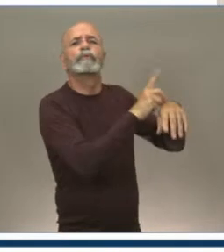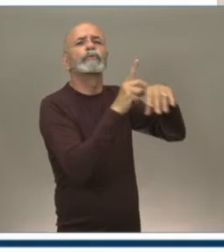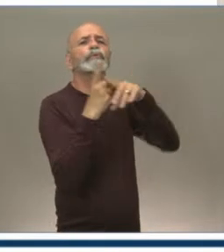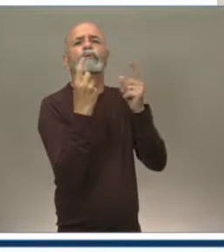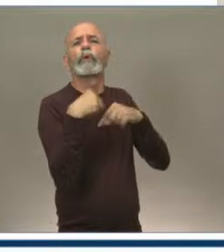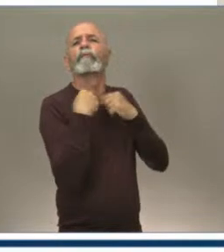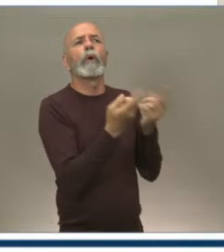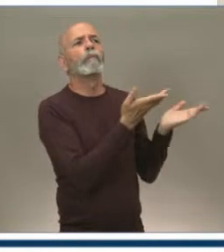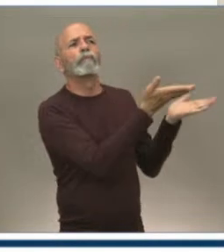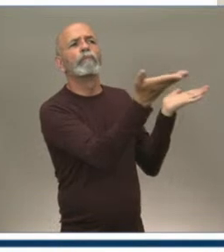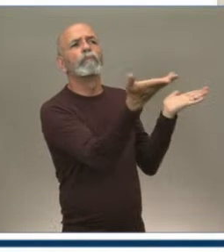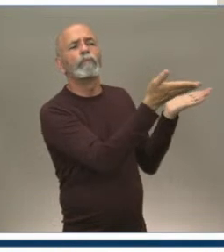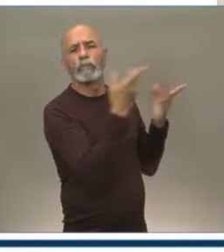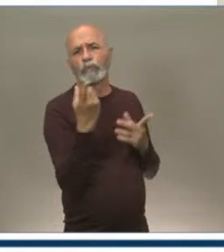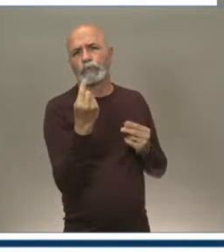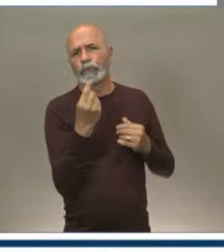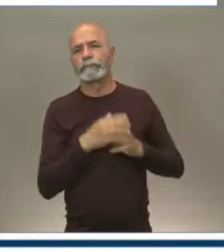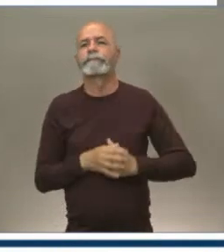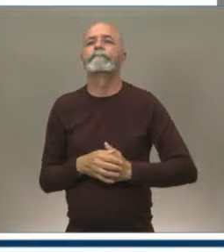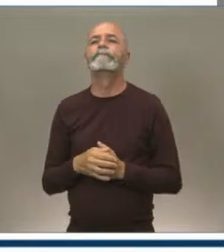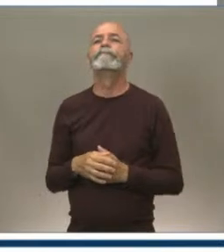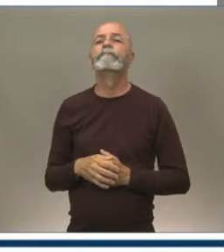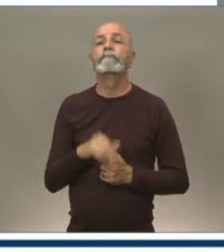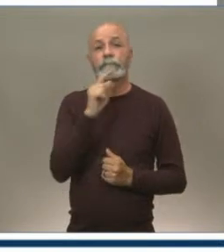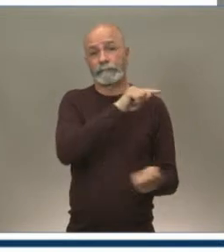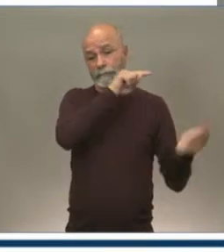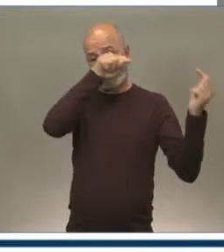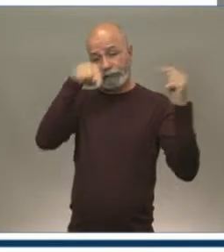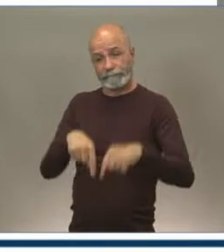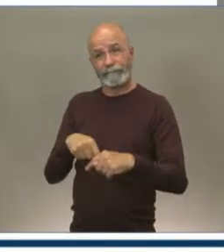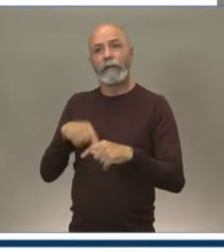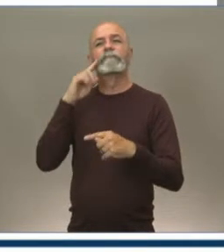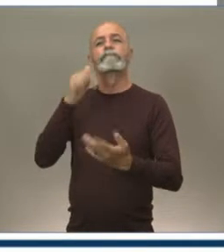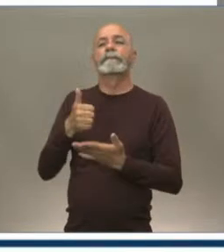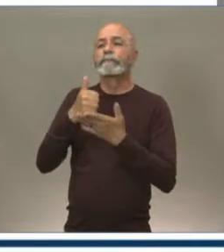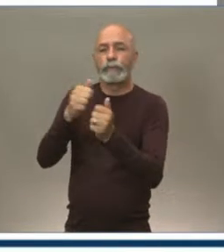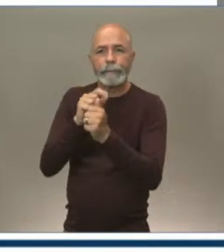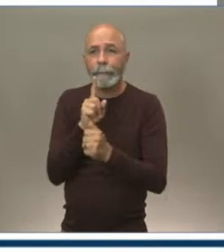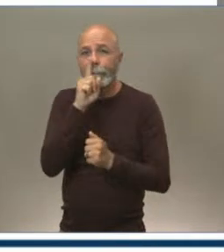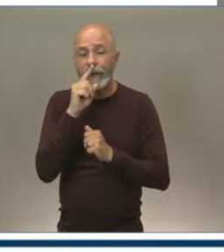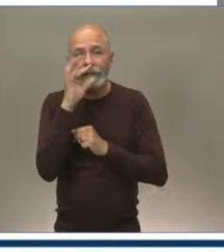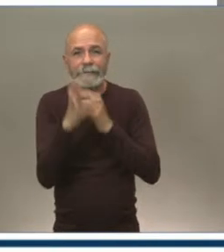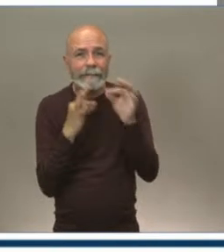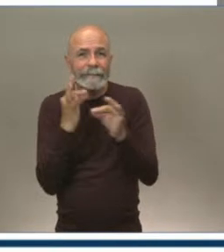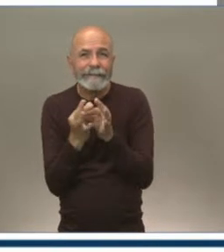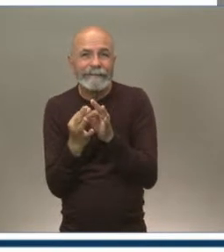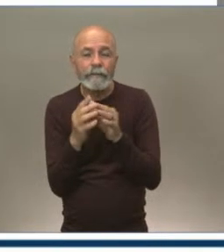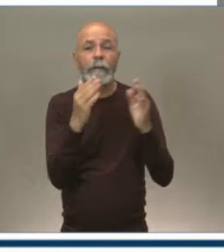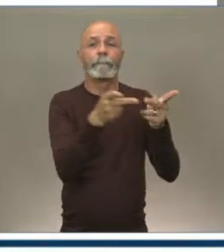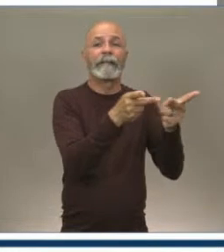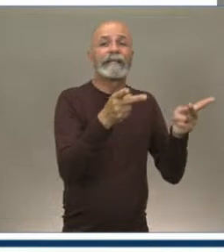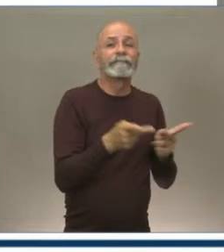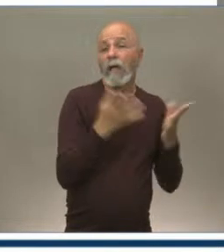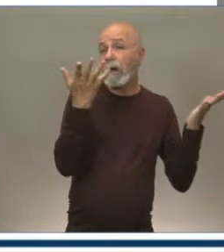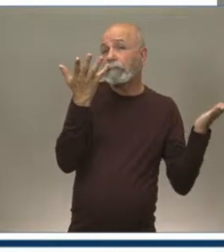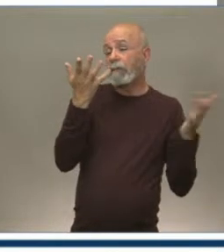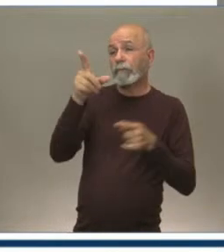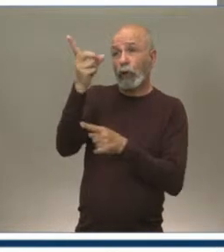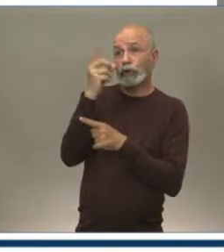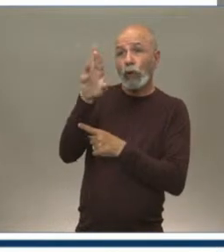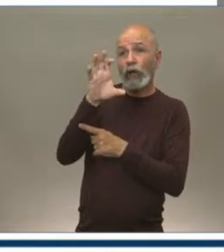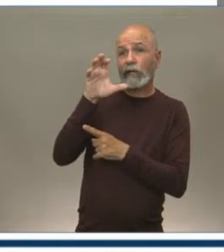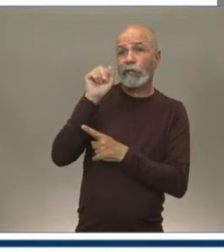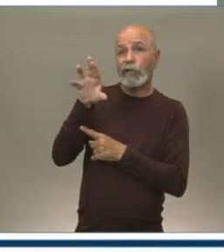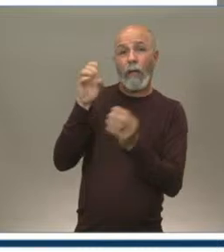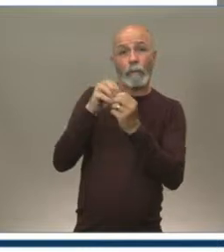helping us? Well, they were brought in to help with our testing sites, and Dr. Carr may know this more than I do. I don't know if they're